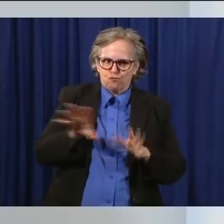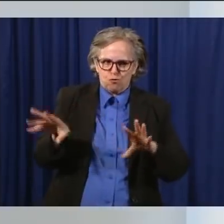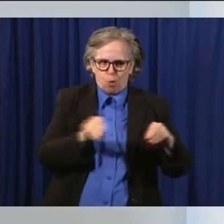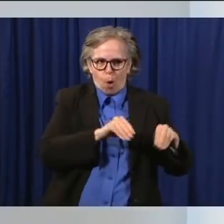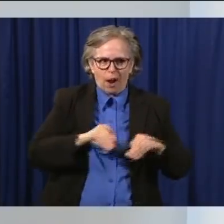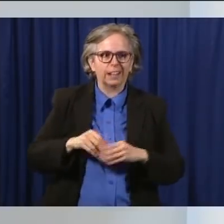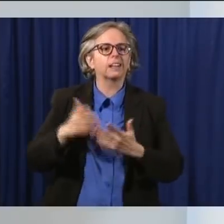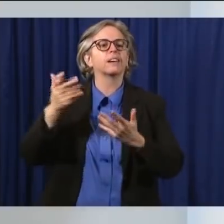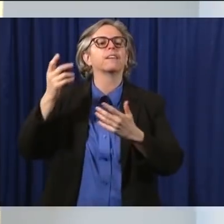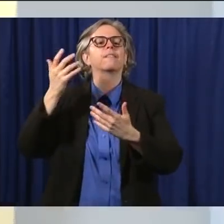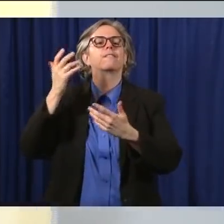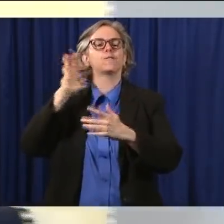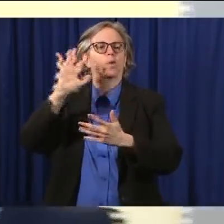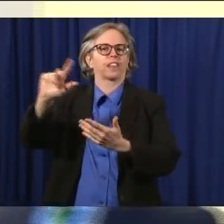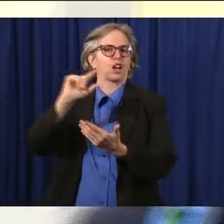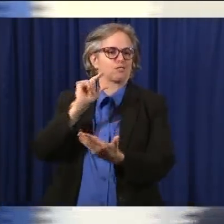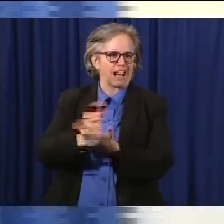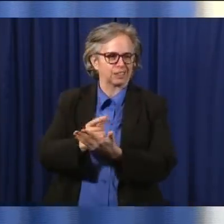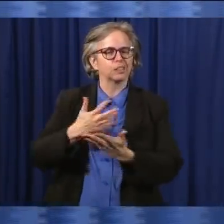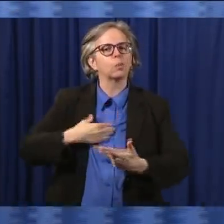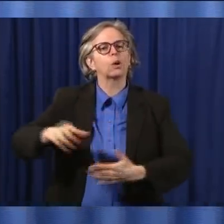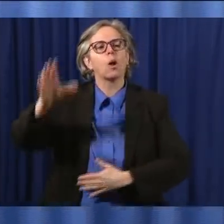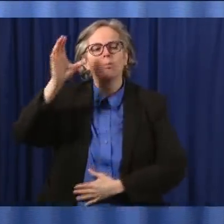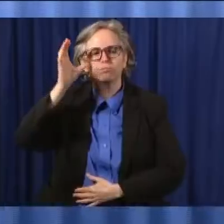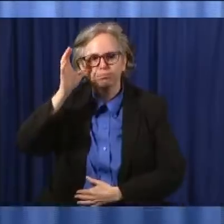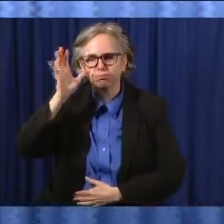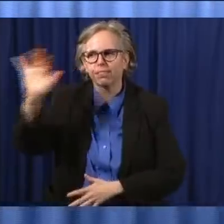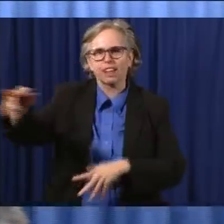take a listen.